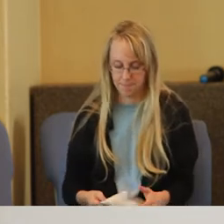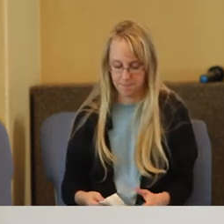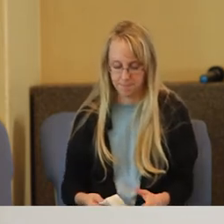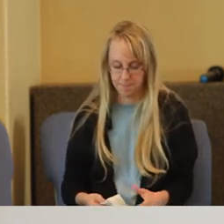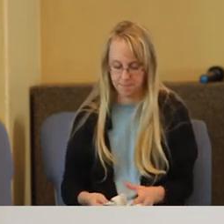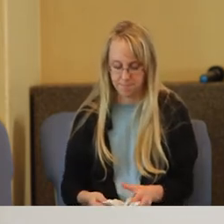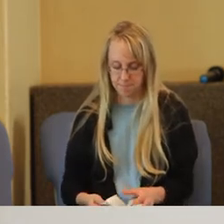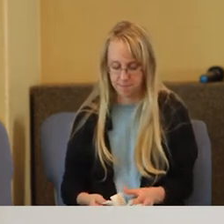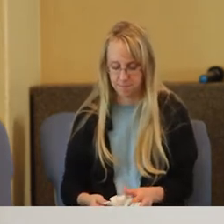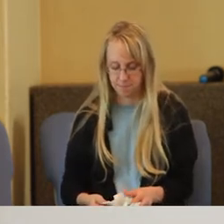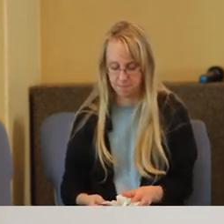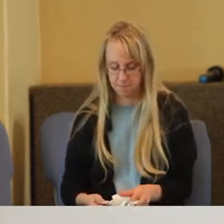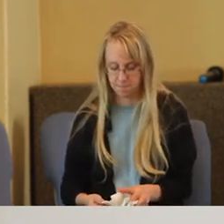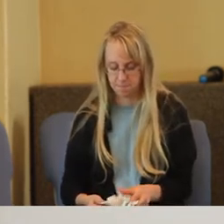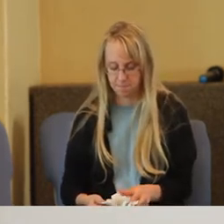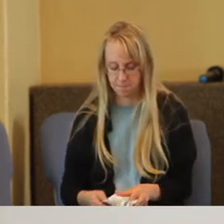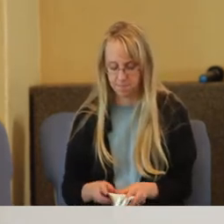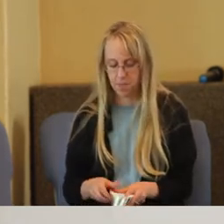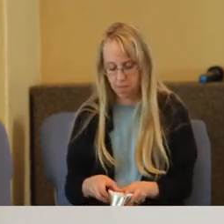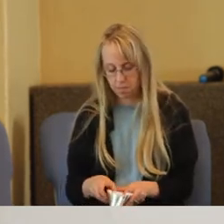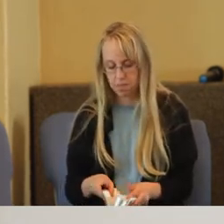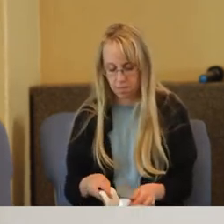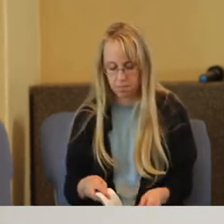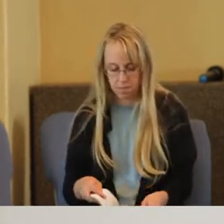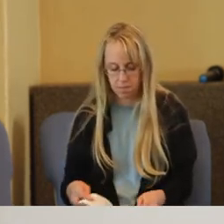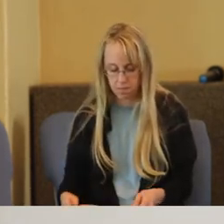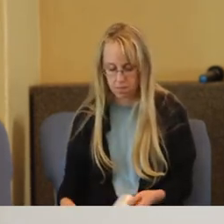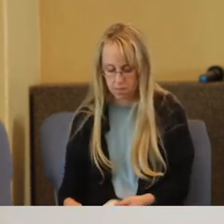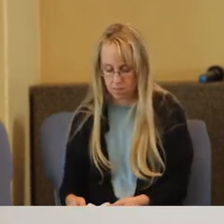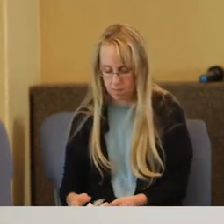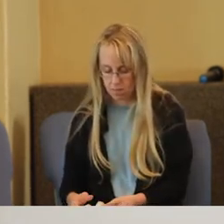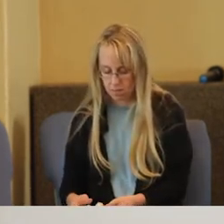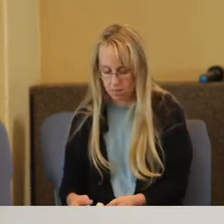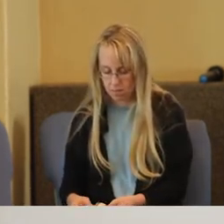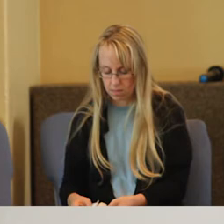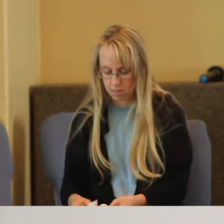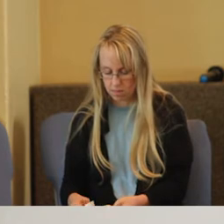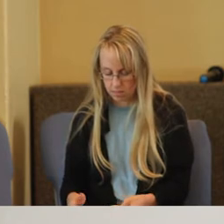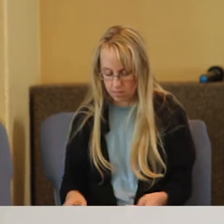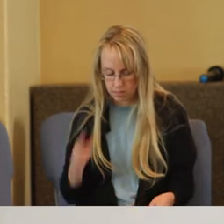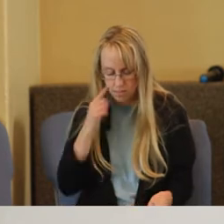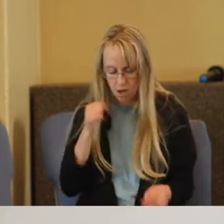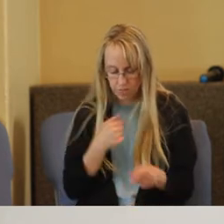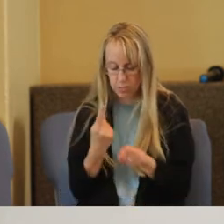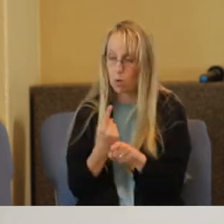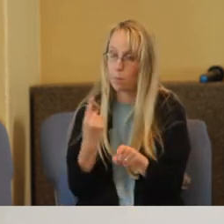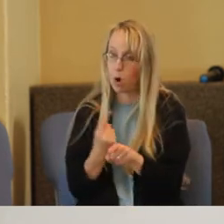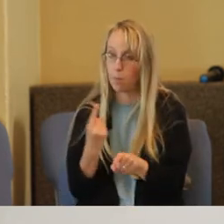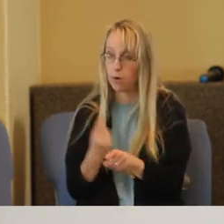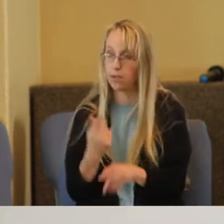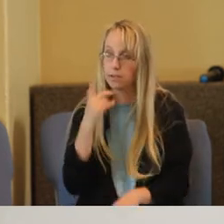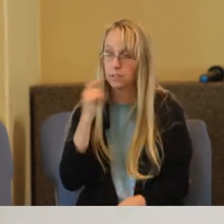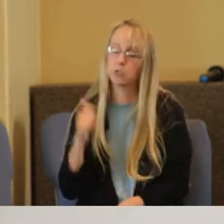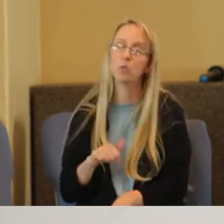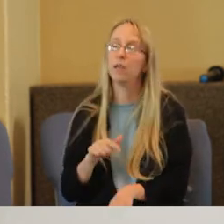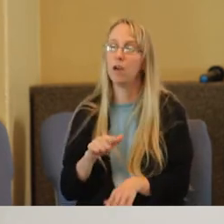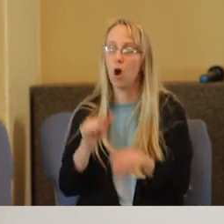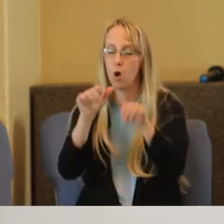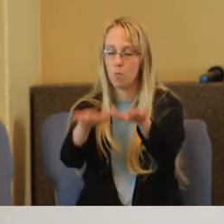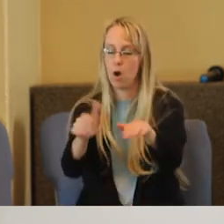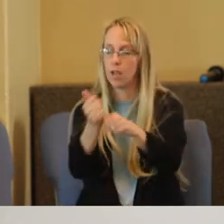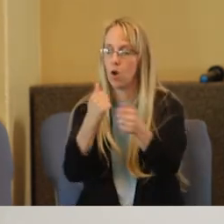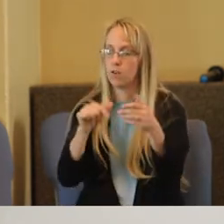I thought this would be appropriate since we are commissioning some missionaries today to go on a short-term mission